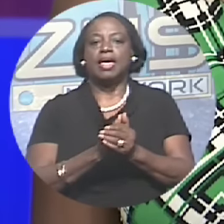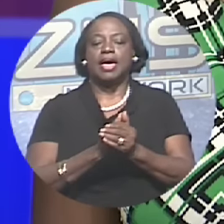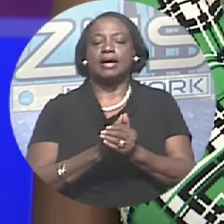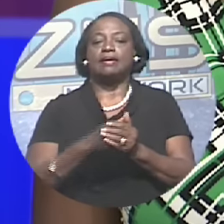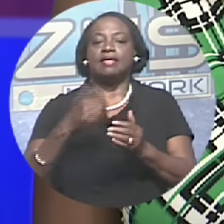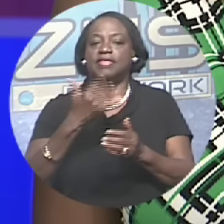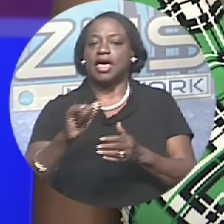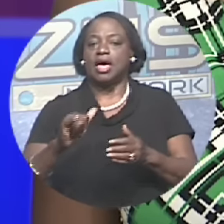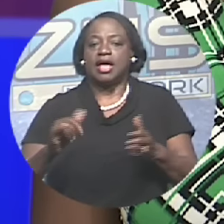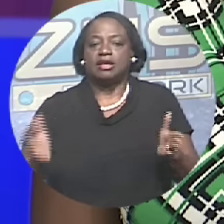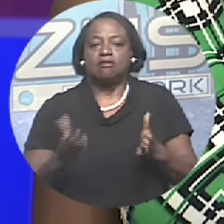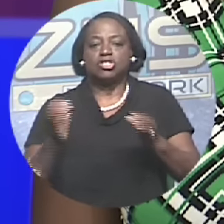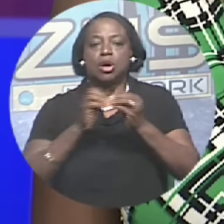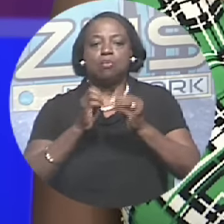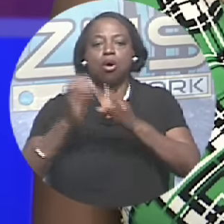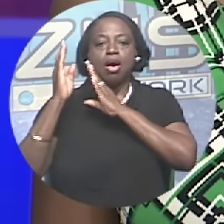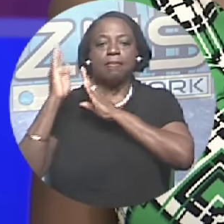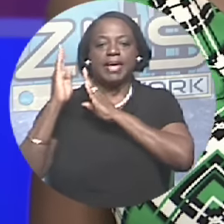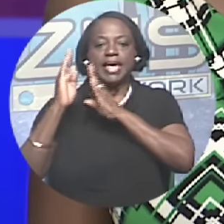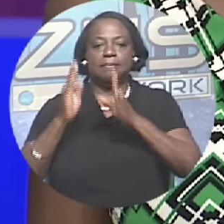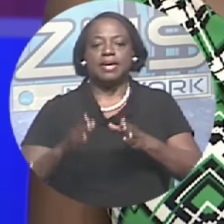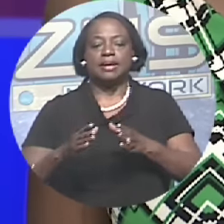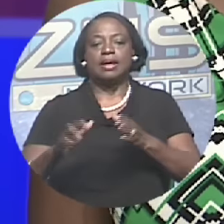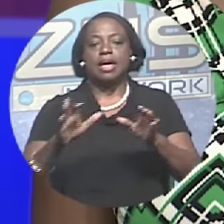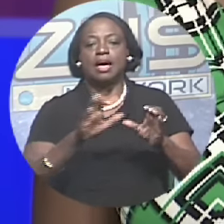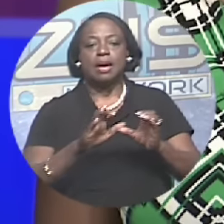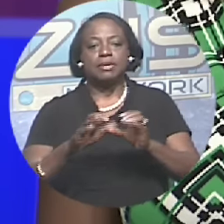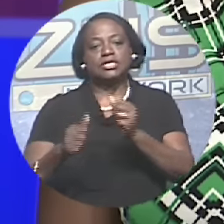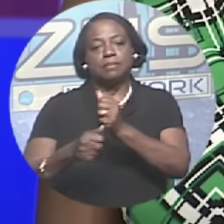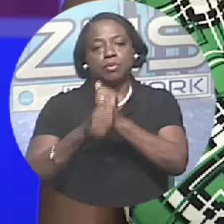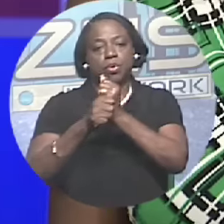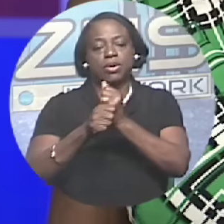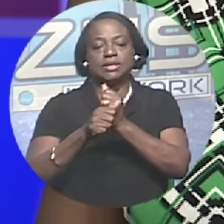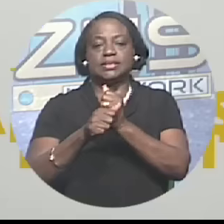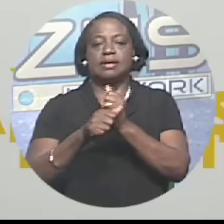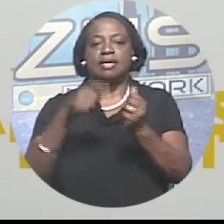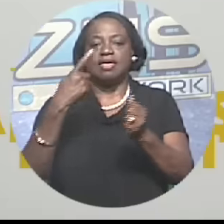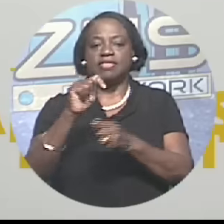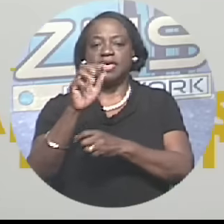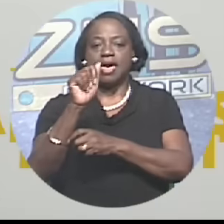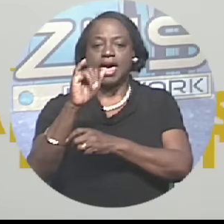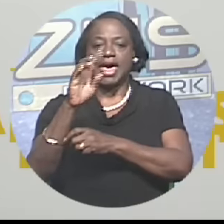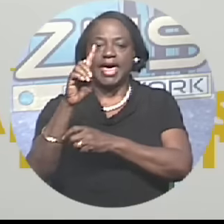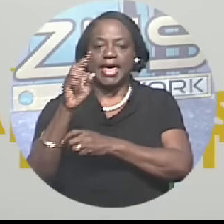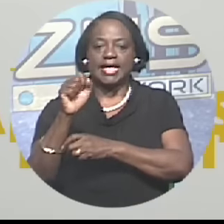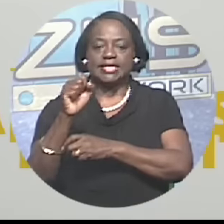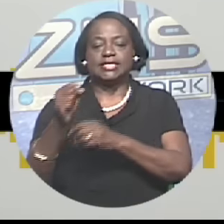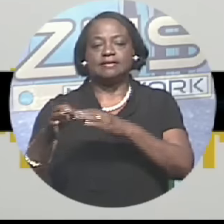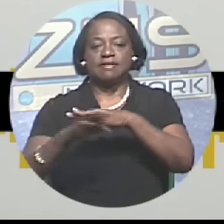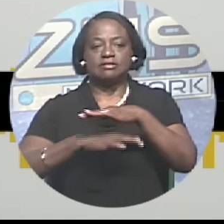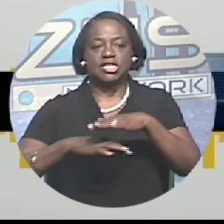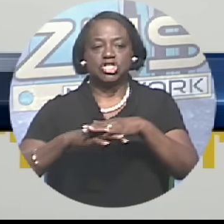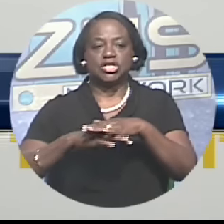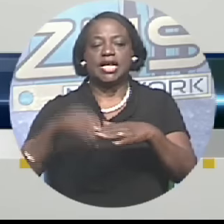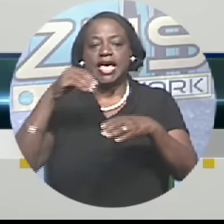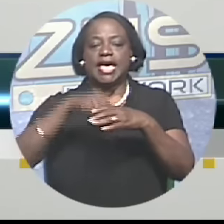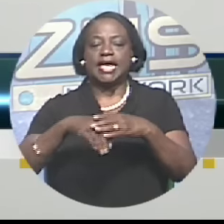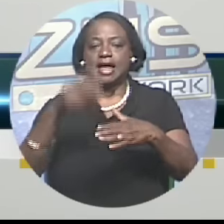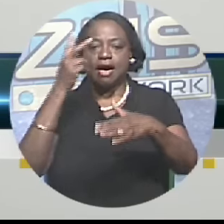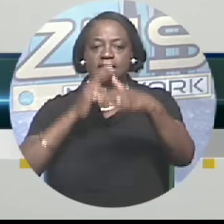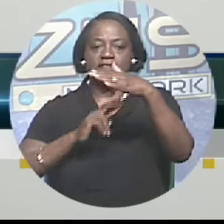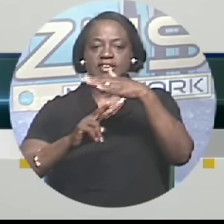Bahamian companies to support this worthy cause. In our vision statement, passion for